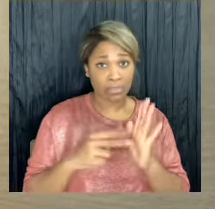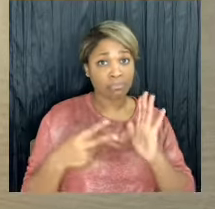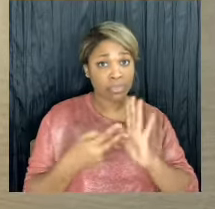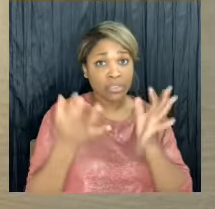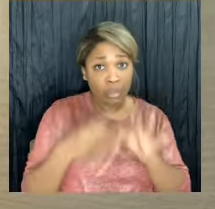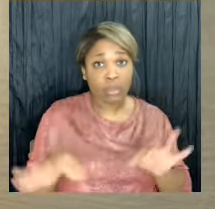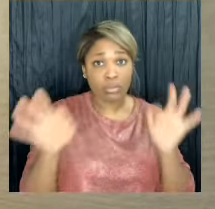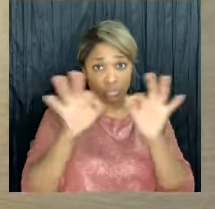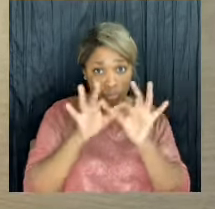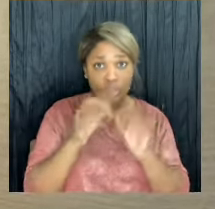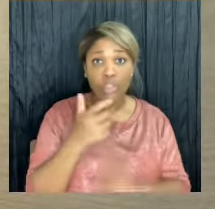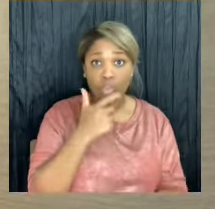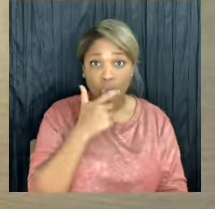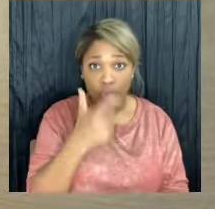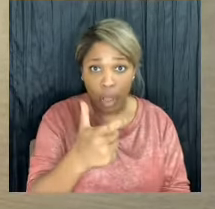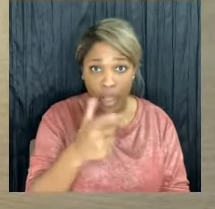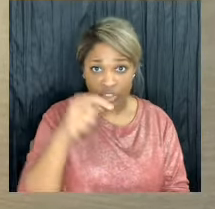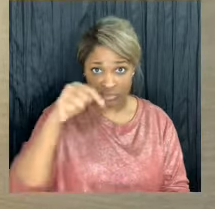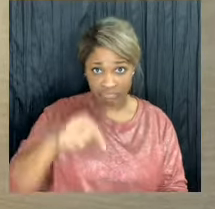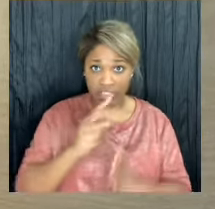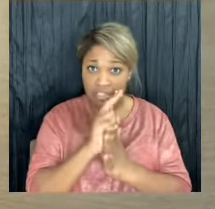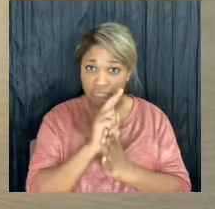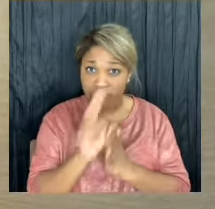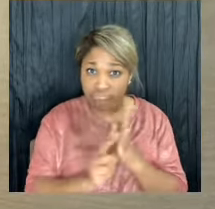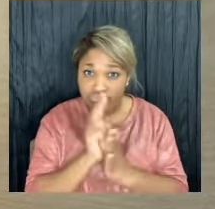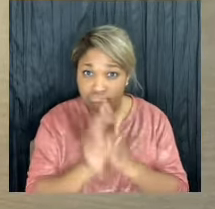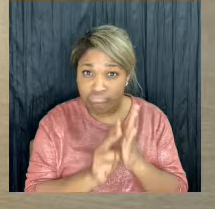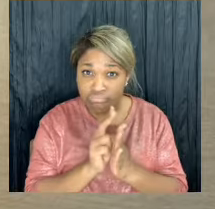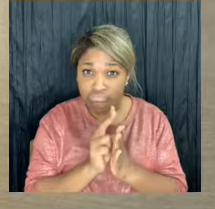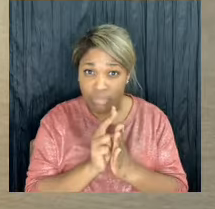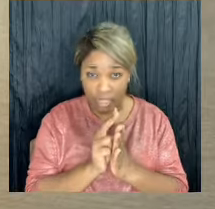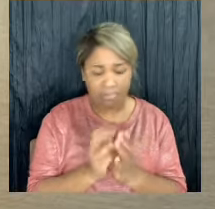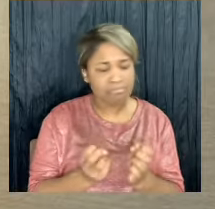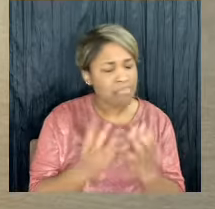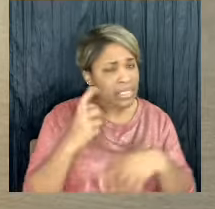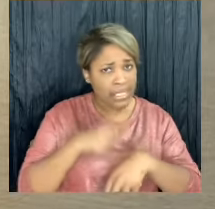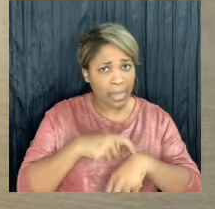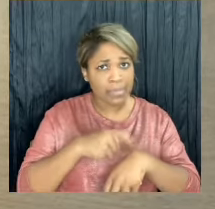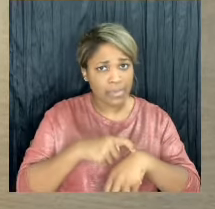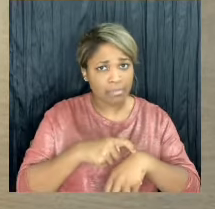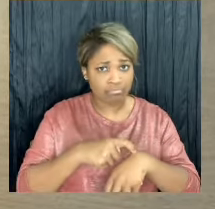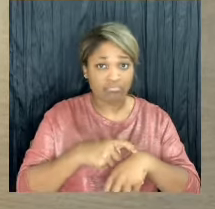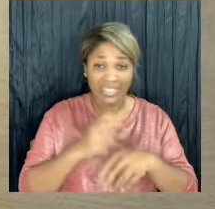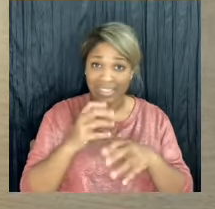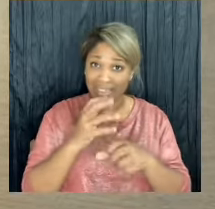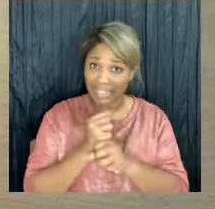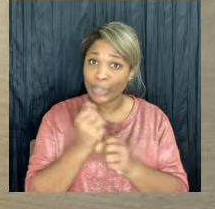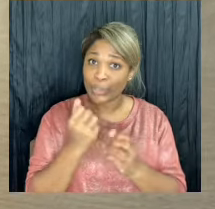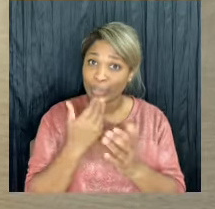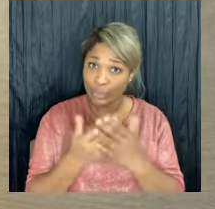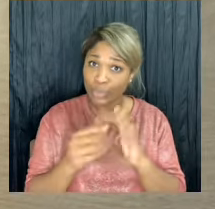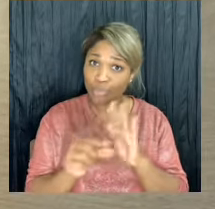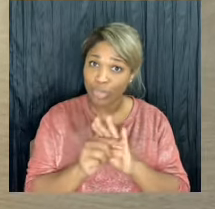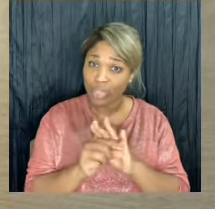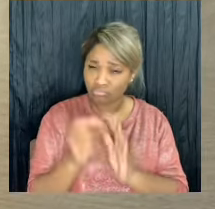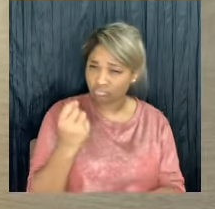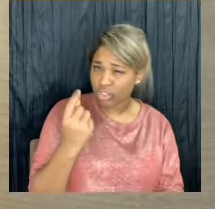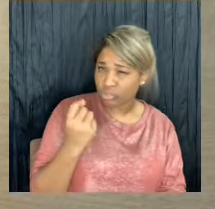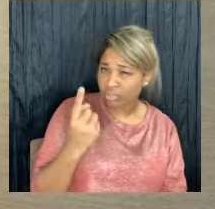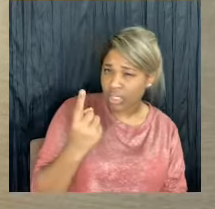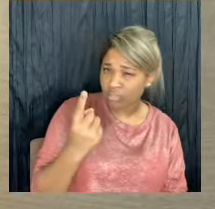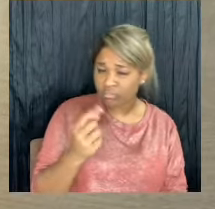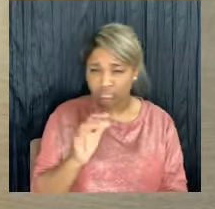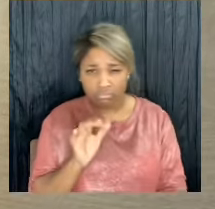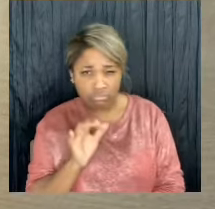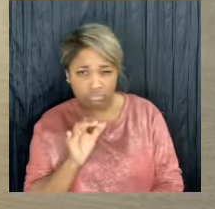video several times so you can get a good grade and you can understand all of the ideas on this